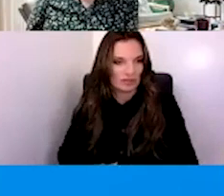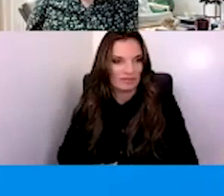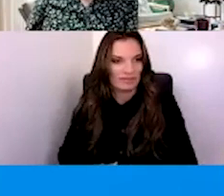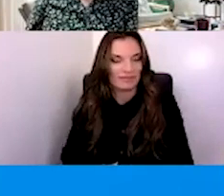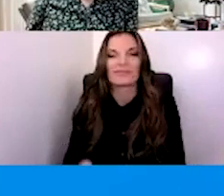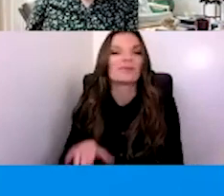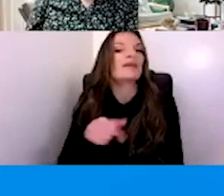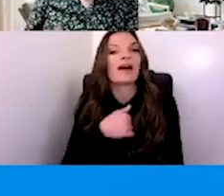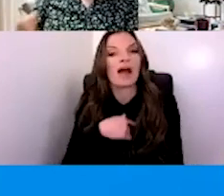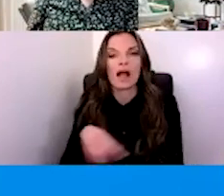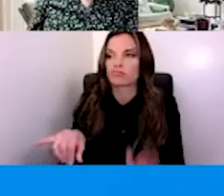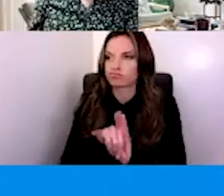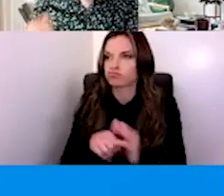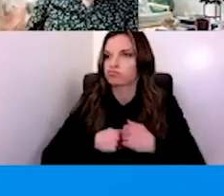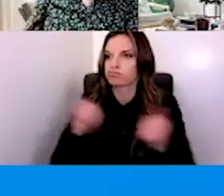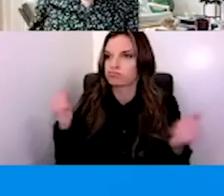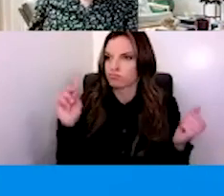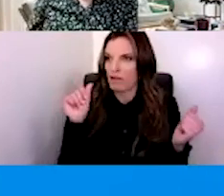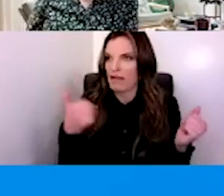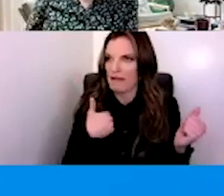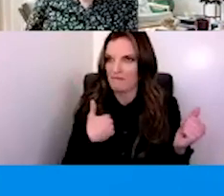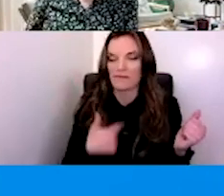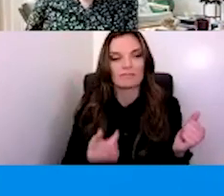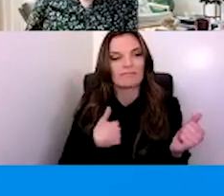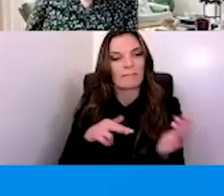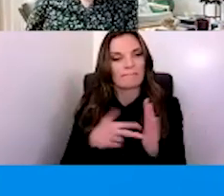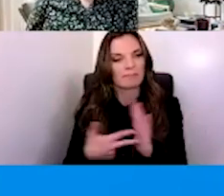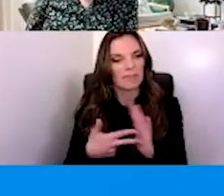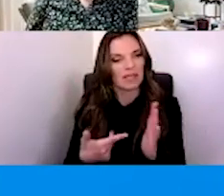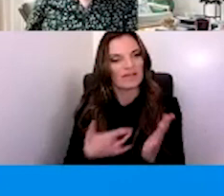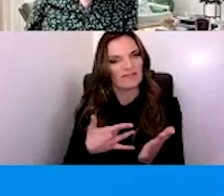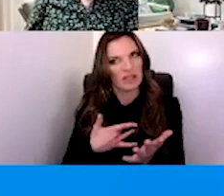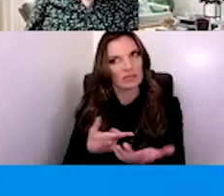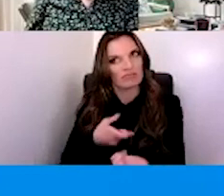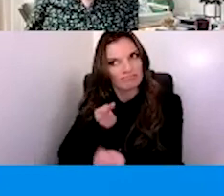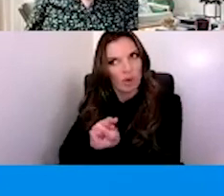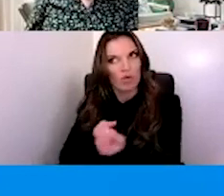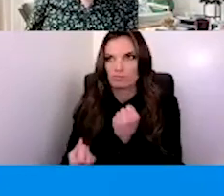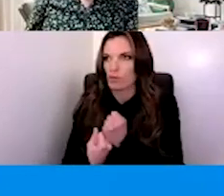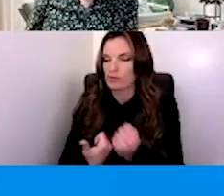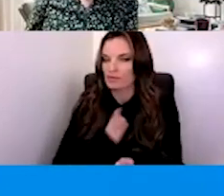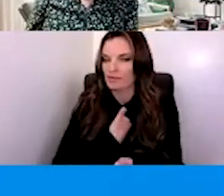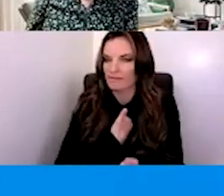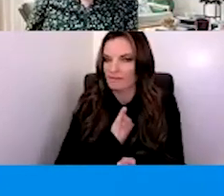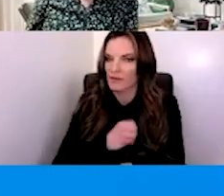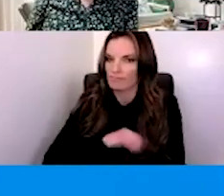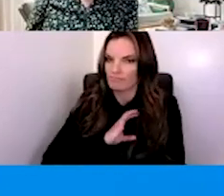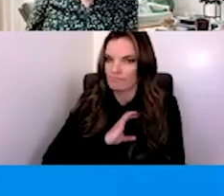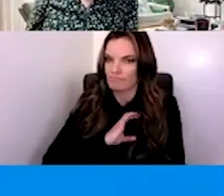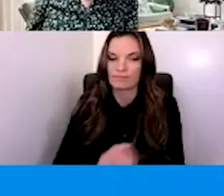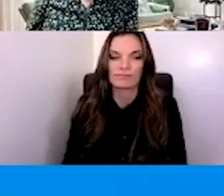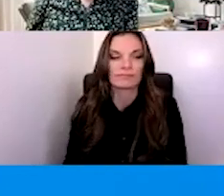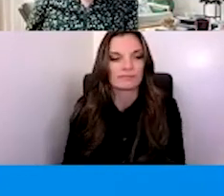it. So when we disclose or we share about our disability, it's affirming. And providers can support